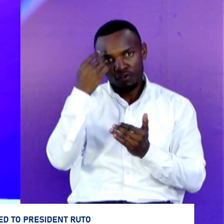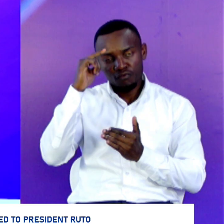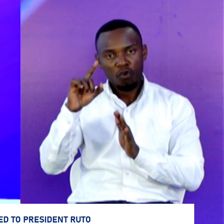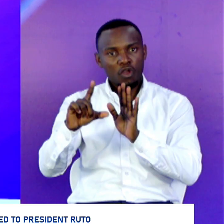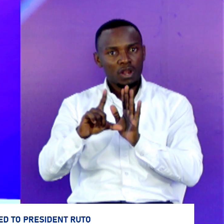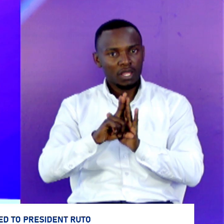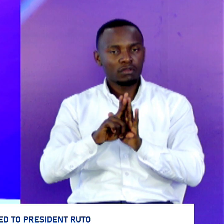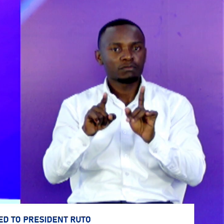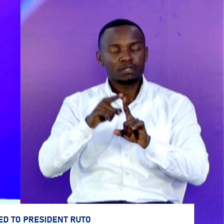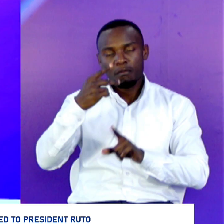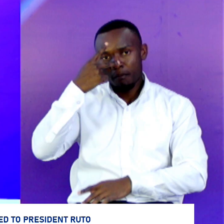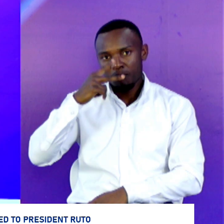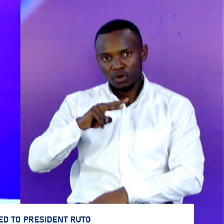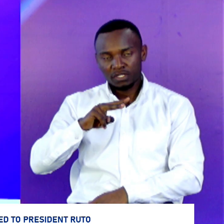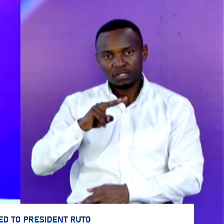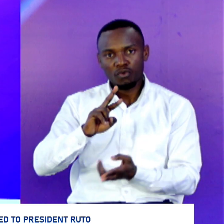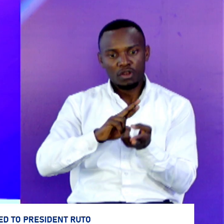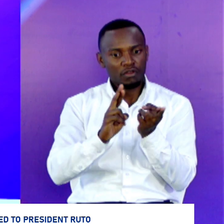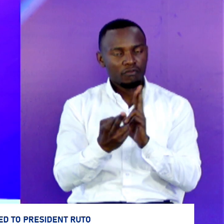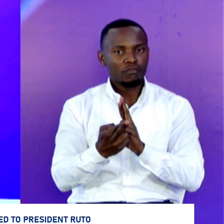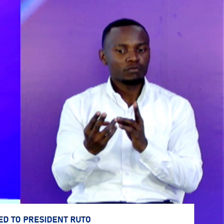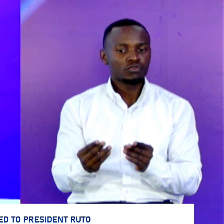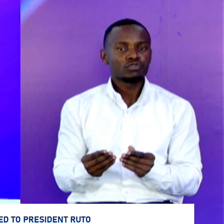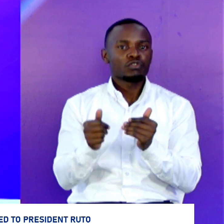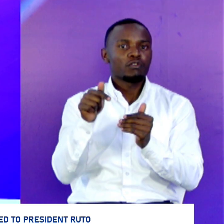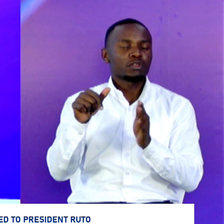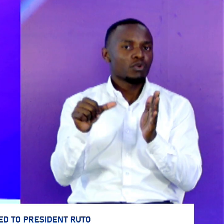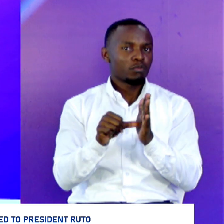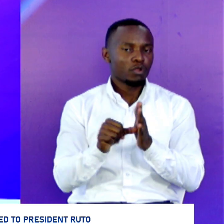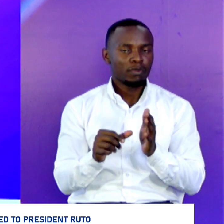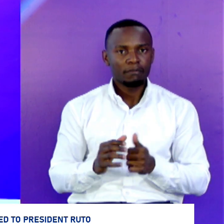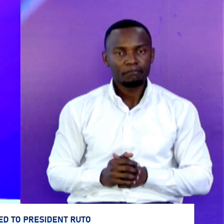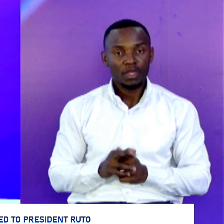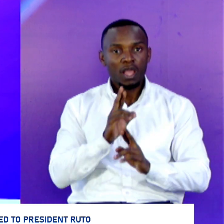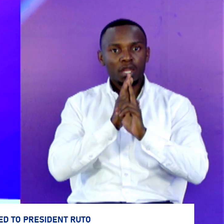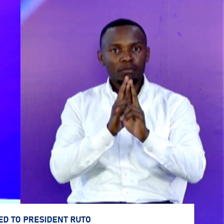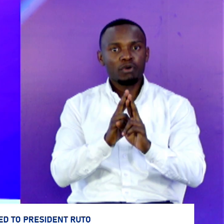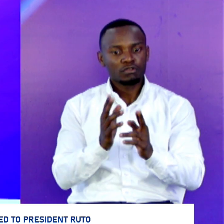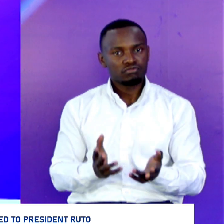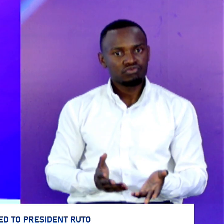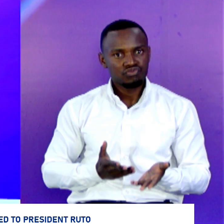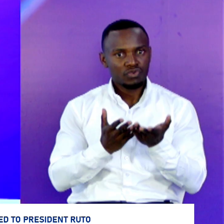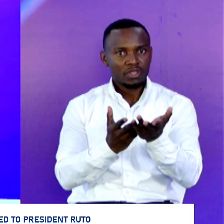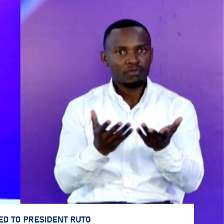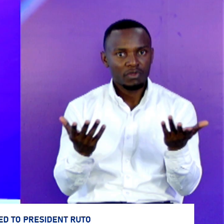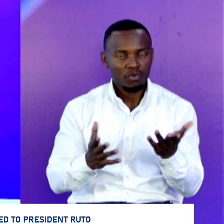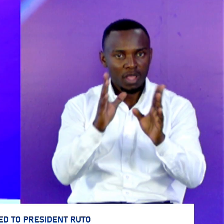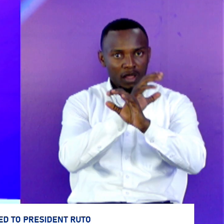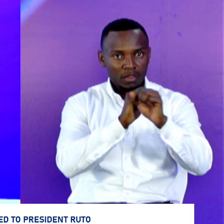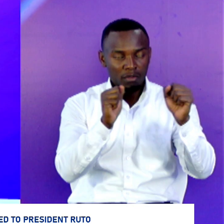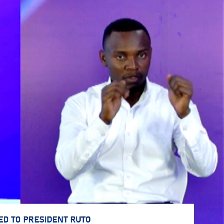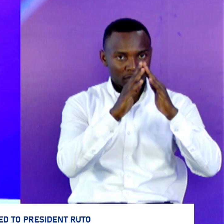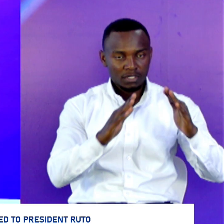policy reforms to address the issue. The report, which was handed over at State House,